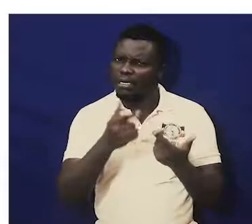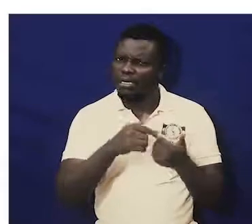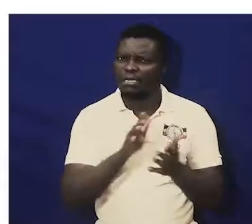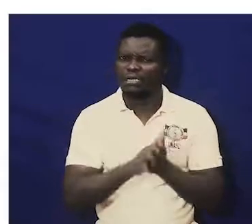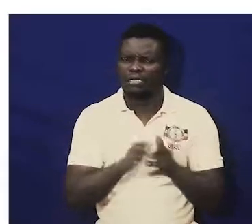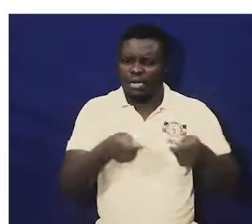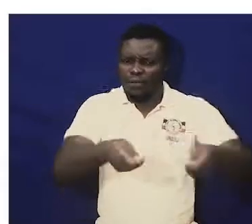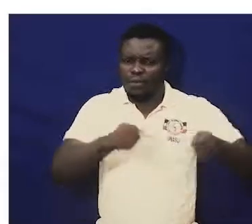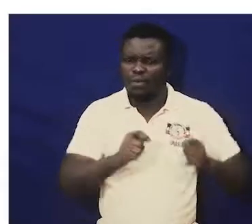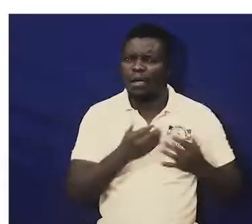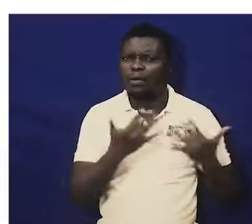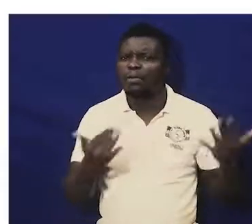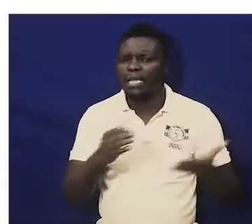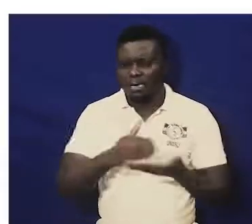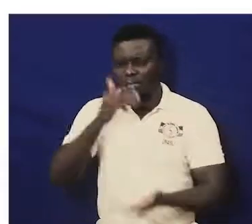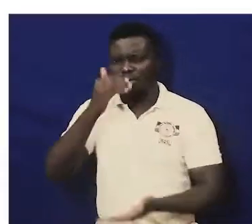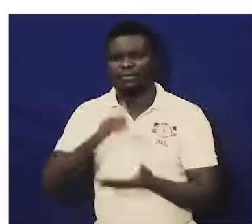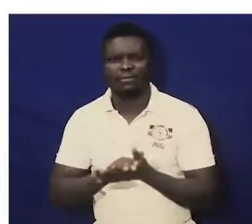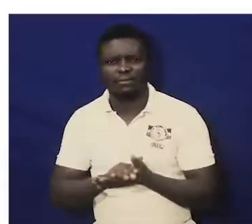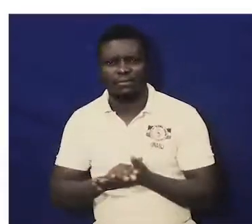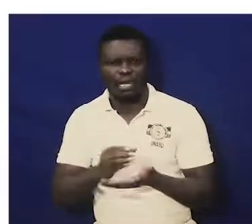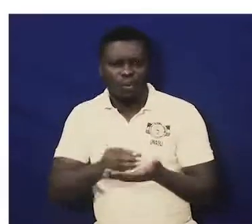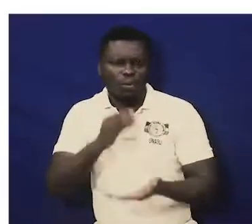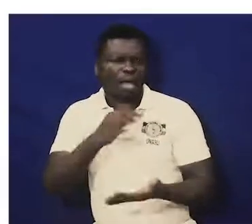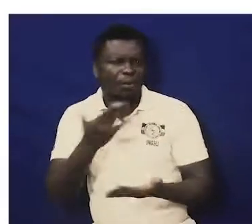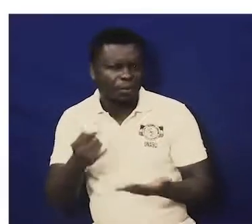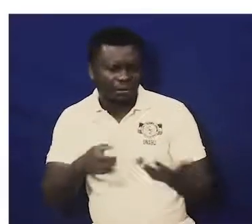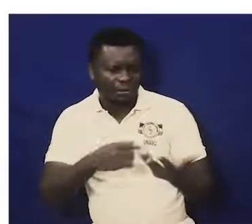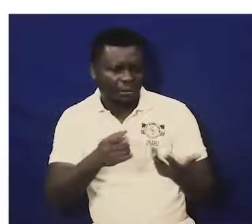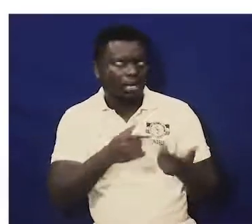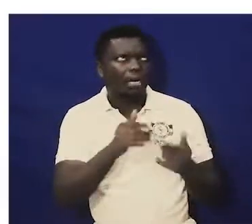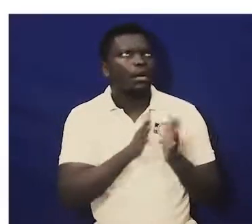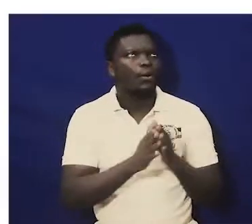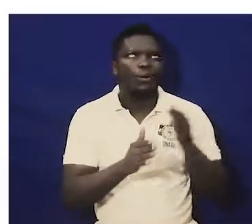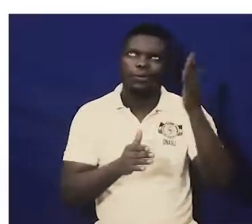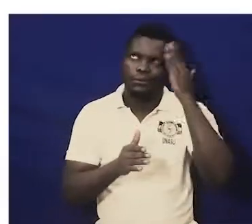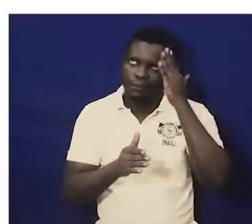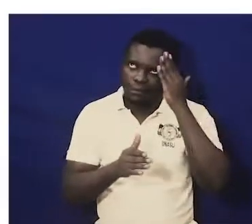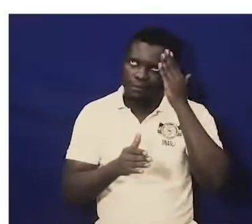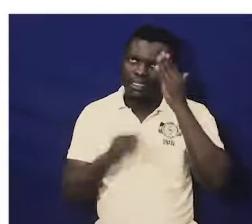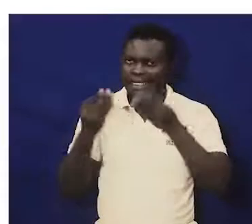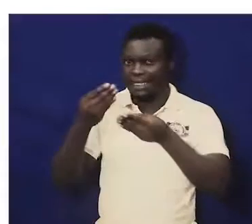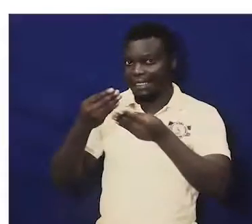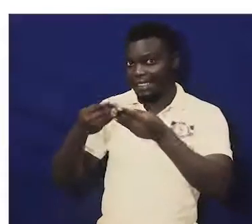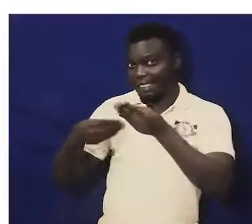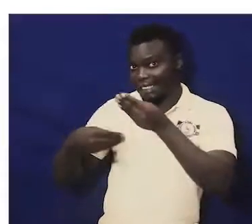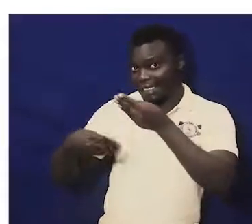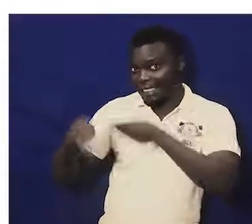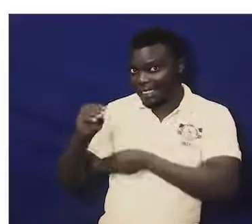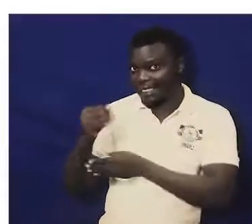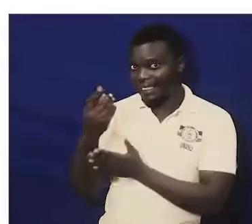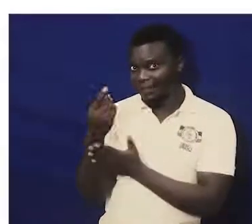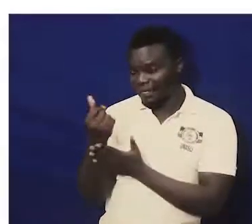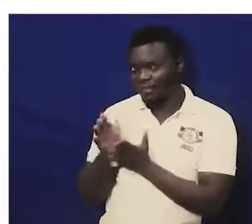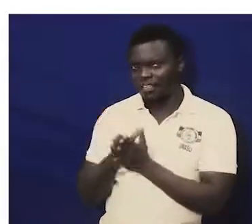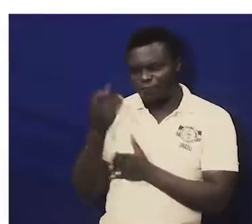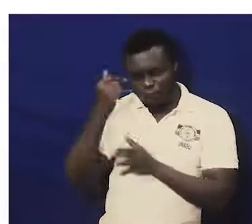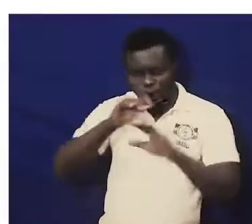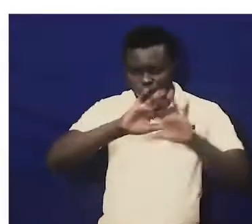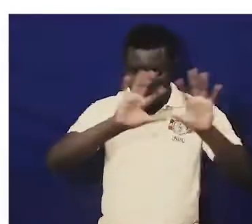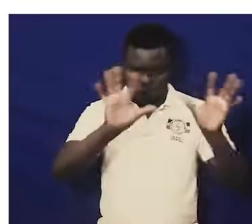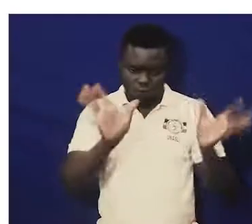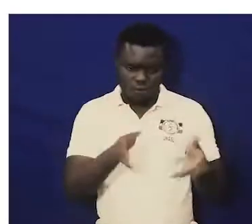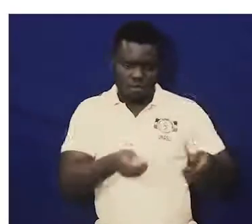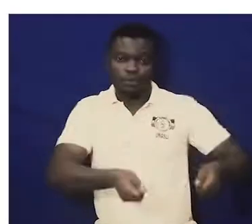crate in order for you to know the selling price for the entire